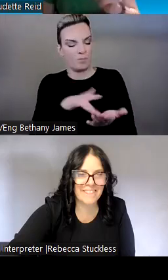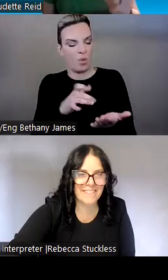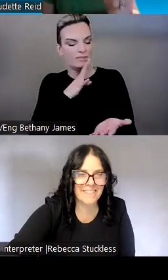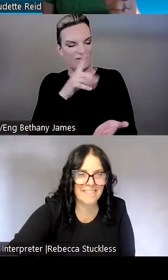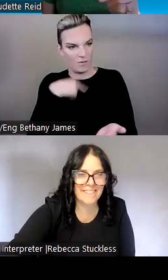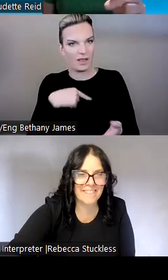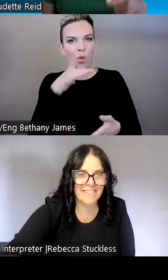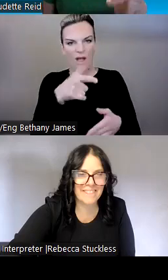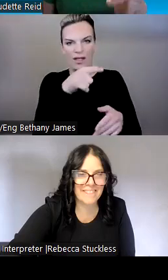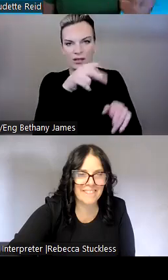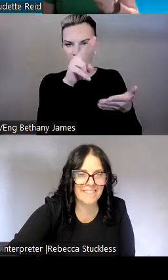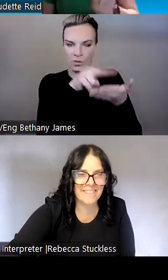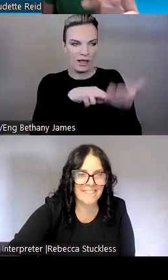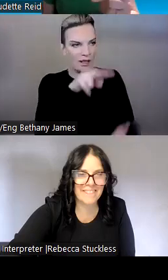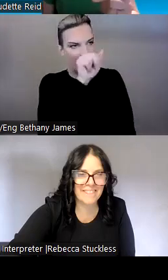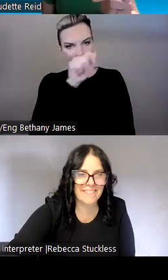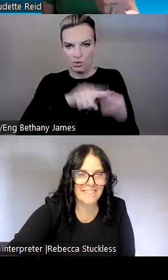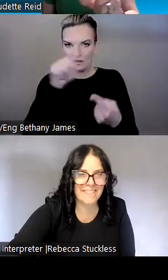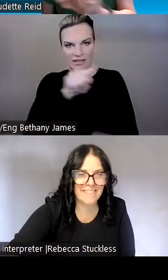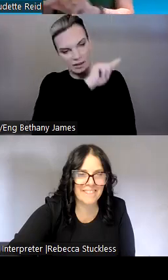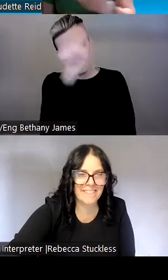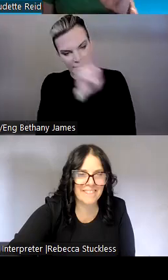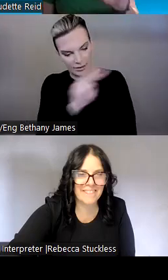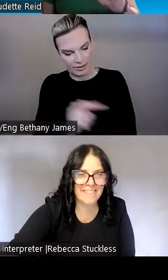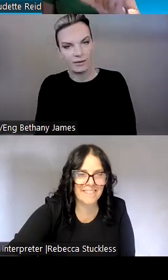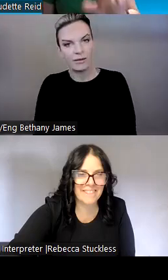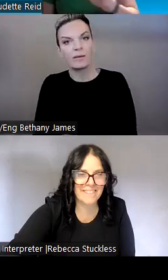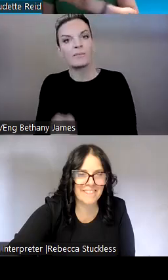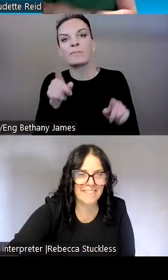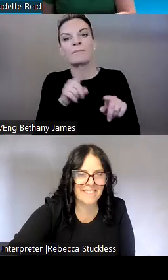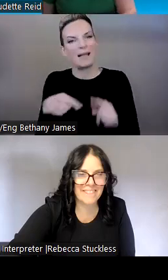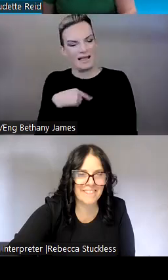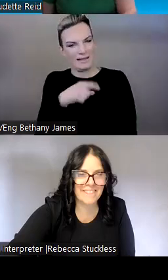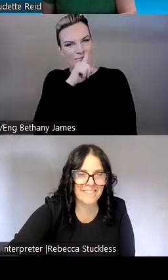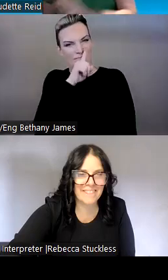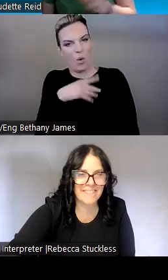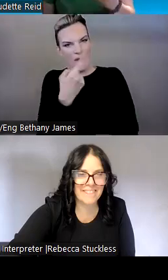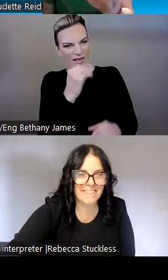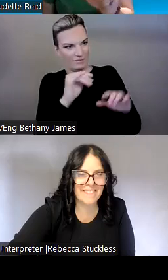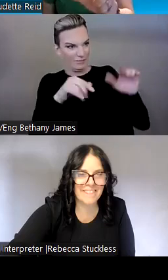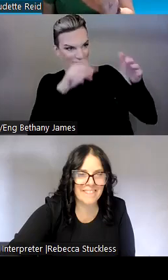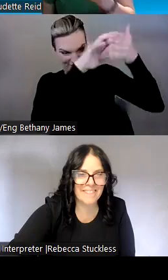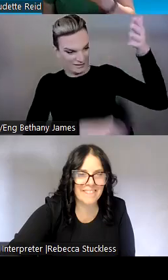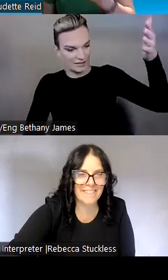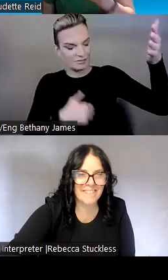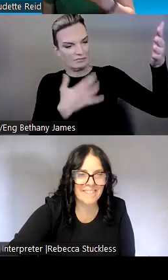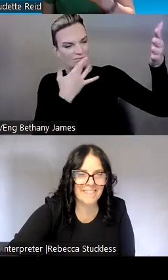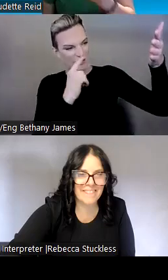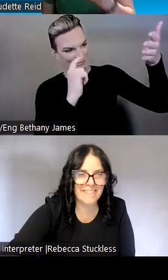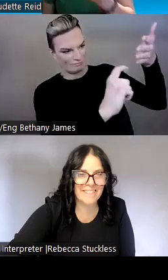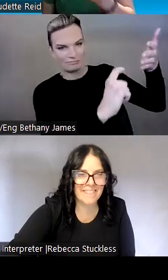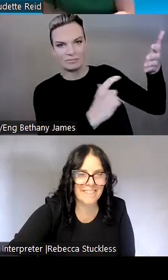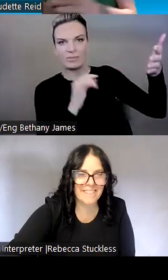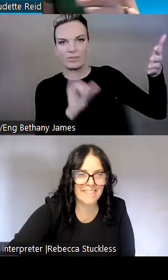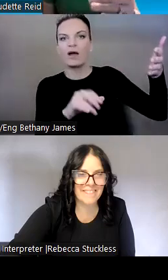bottom. But you can also do speak selection and then highlight and just hear a certain area of text.